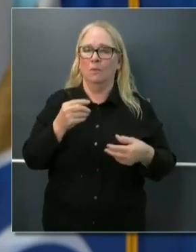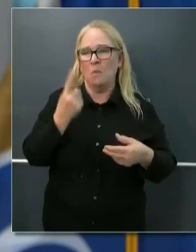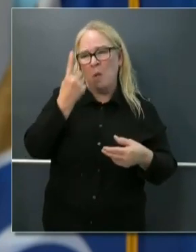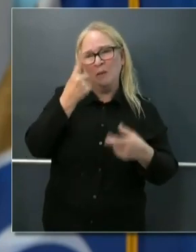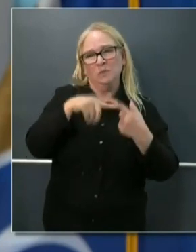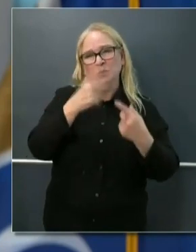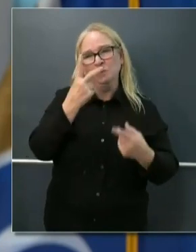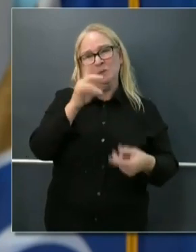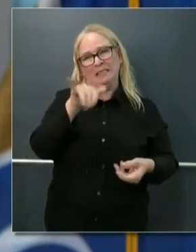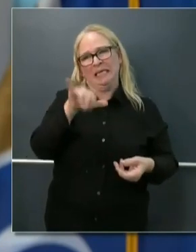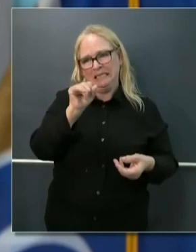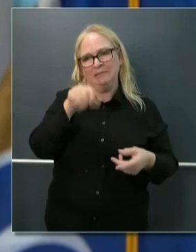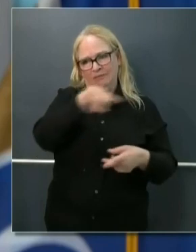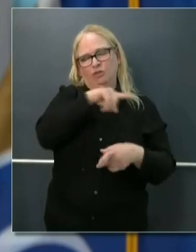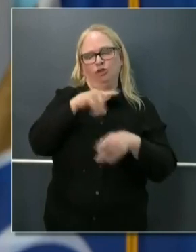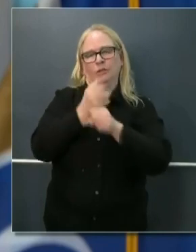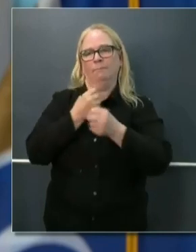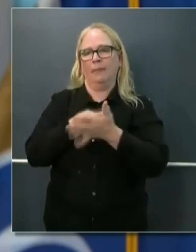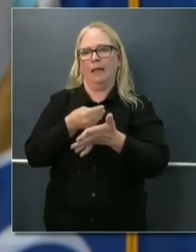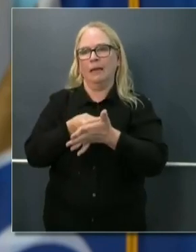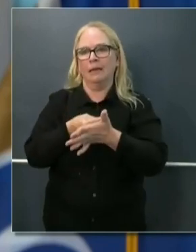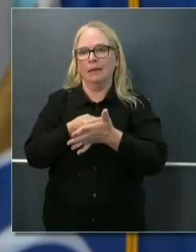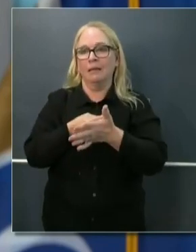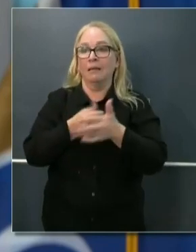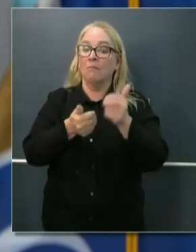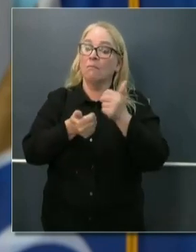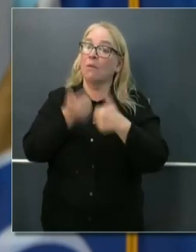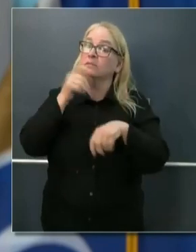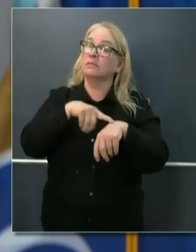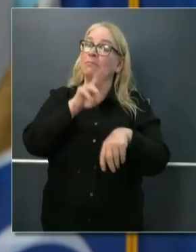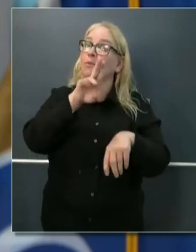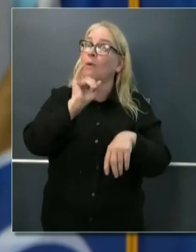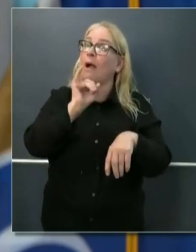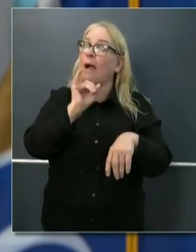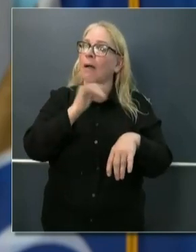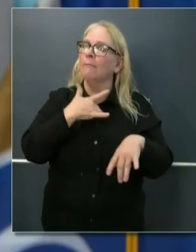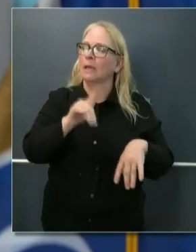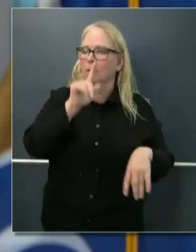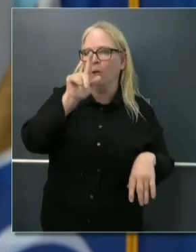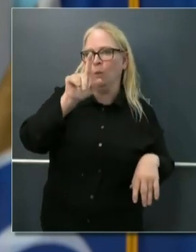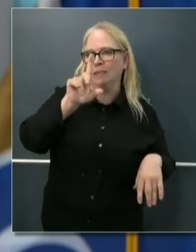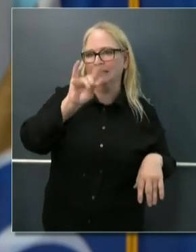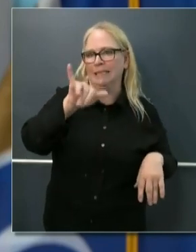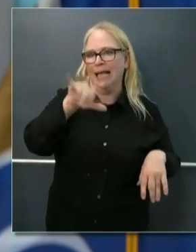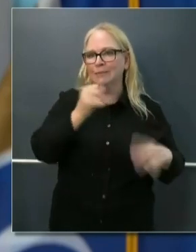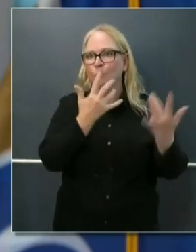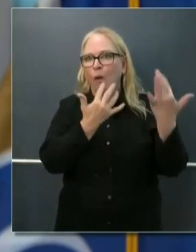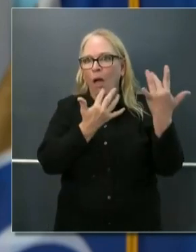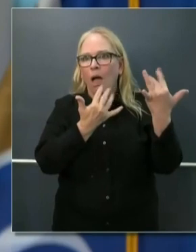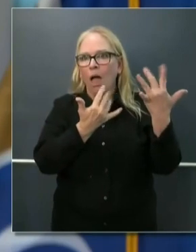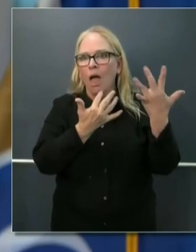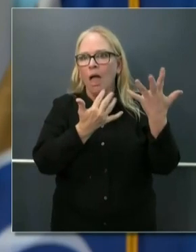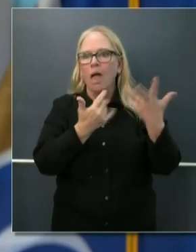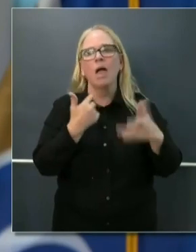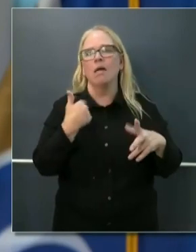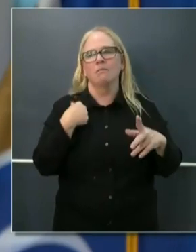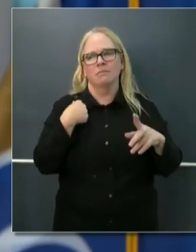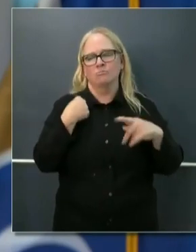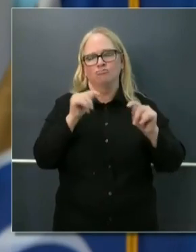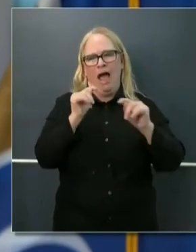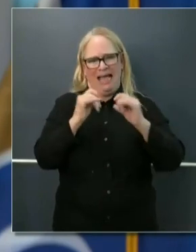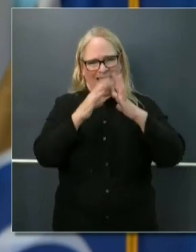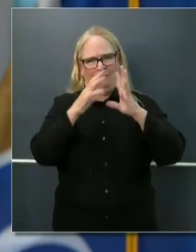the traditional UI process is about a 21-day process. So we'll be even more successful at